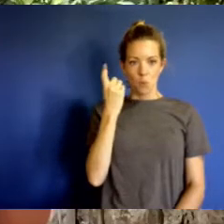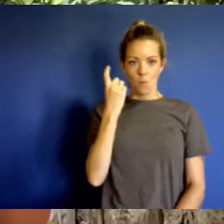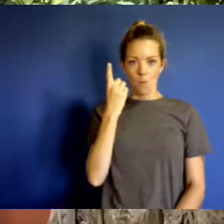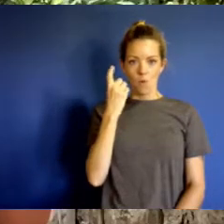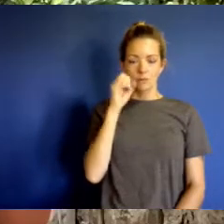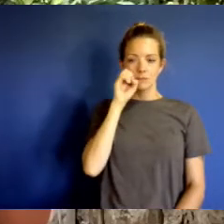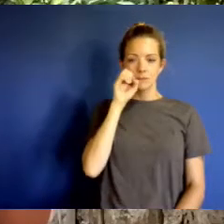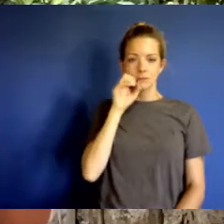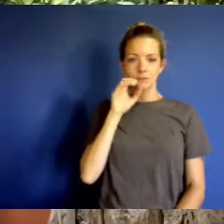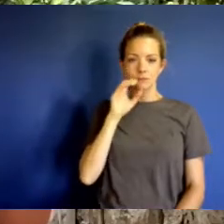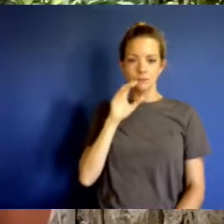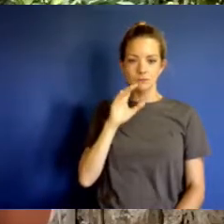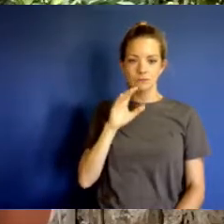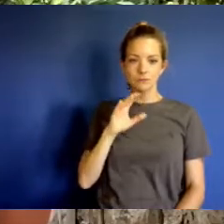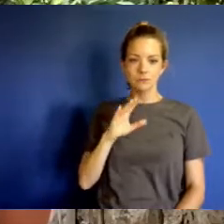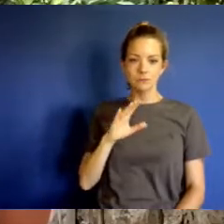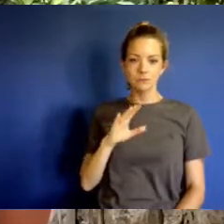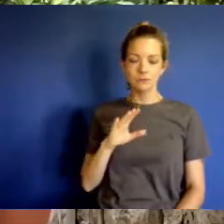One more.